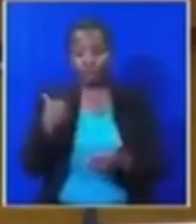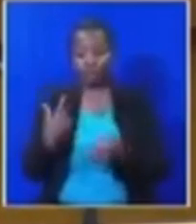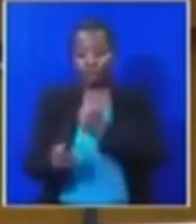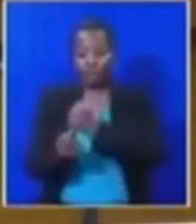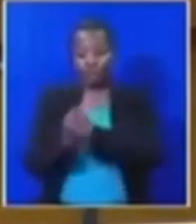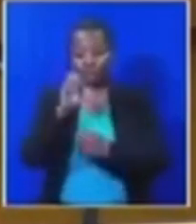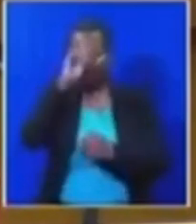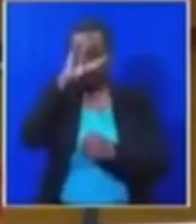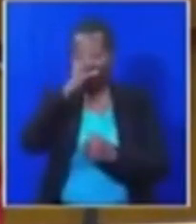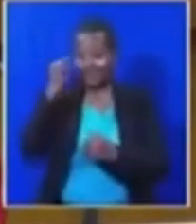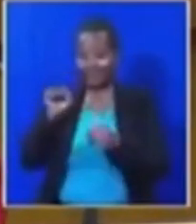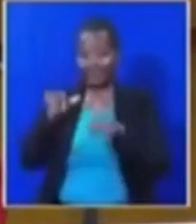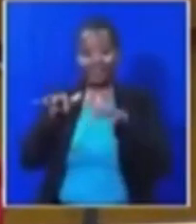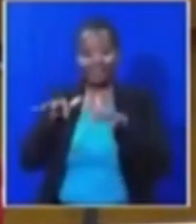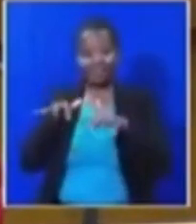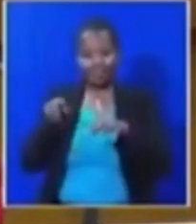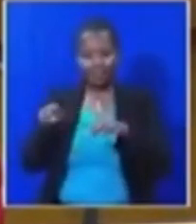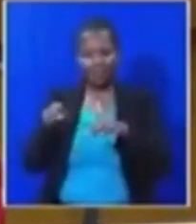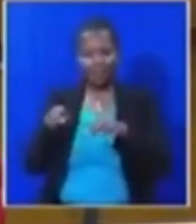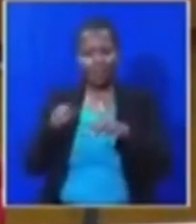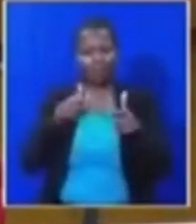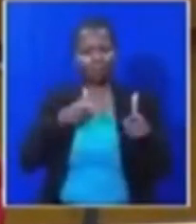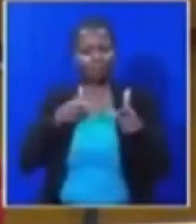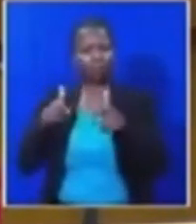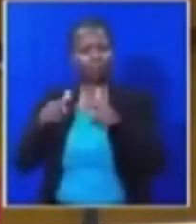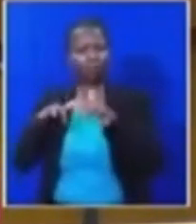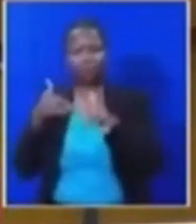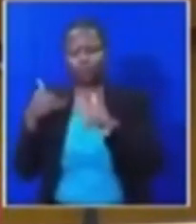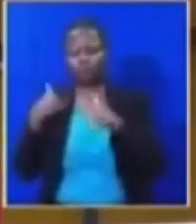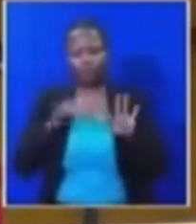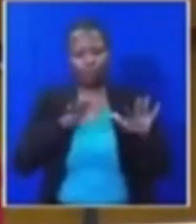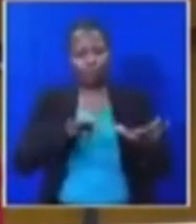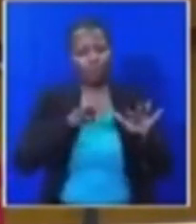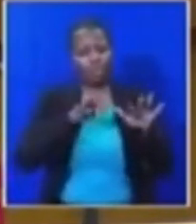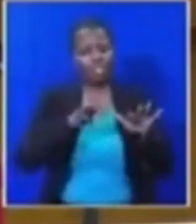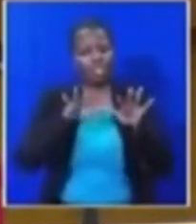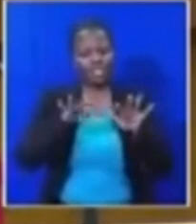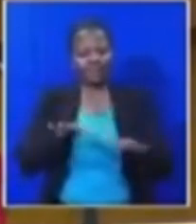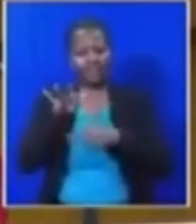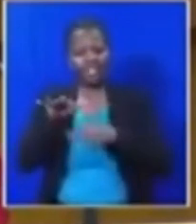Commission report on activities of the 14, 15, 16 of August